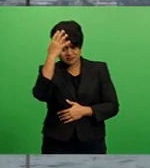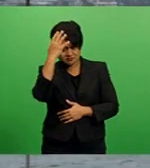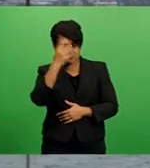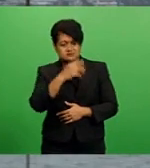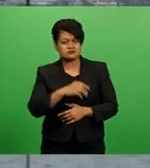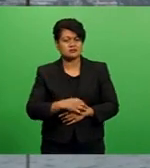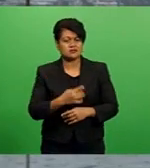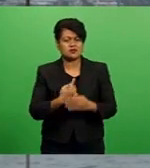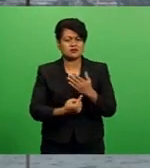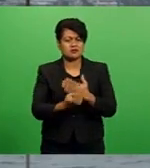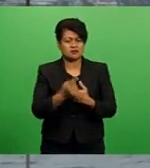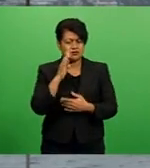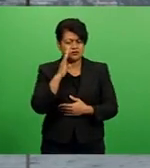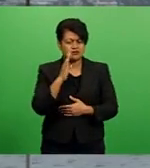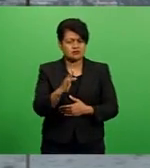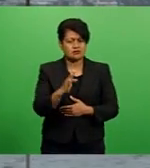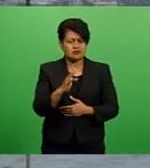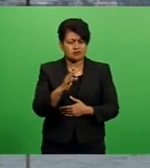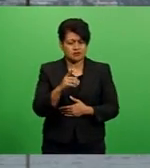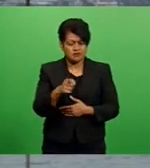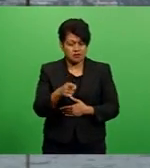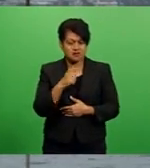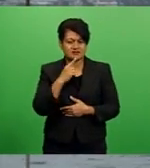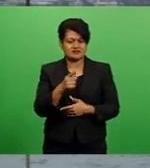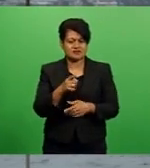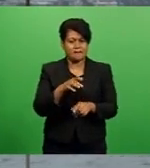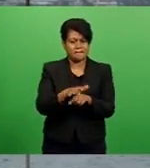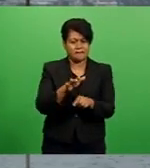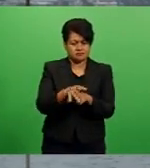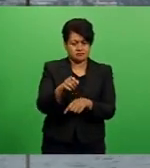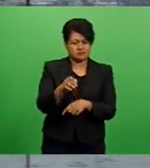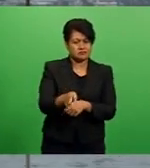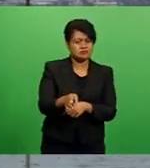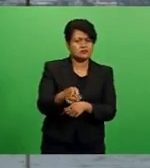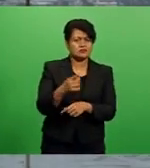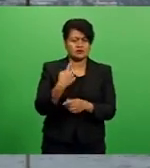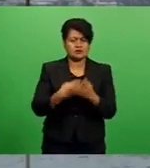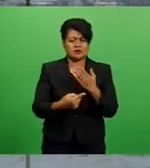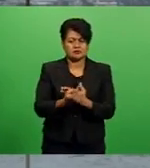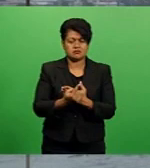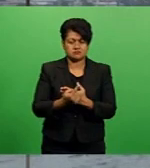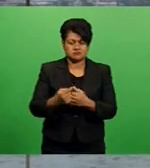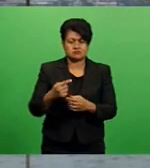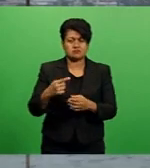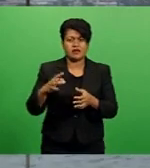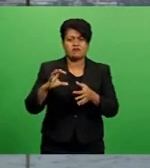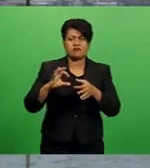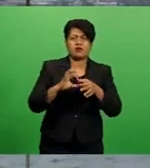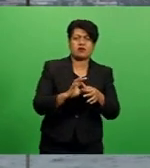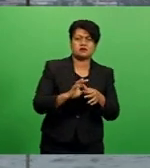an article of impeachment that accuses him of inciting insurrection in connection with the violent attack on the Capitol last